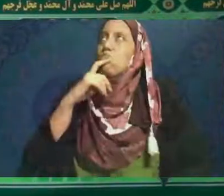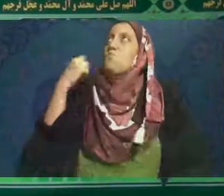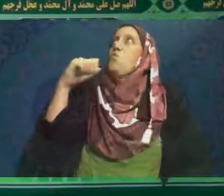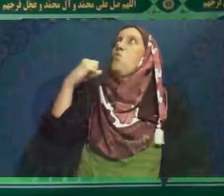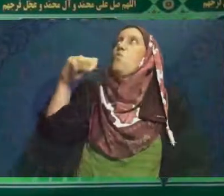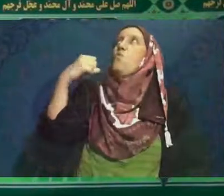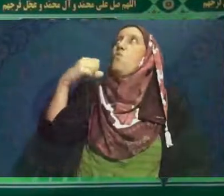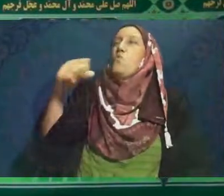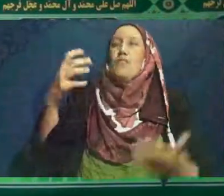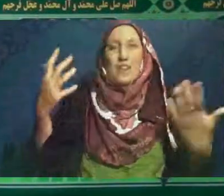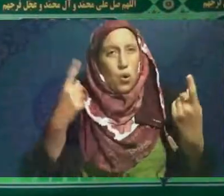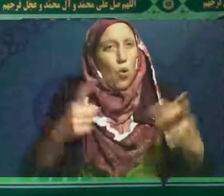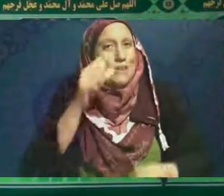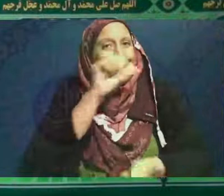didn't